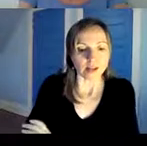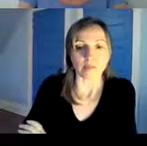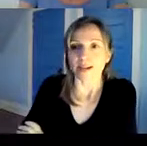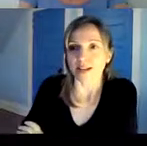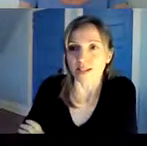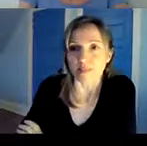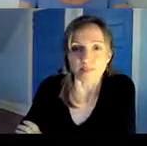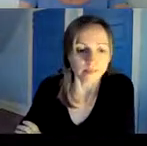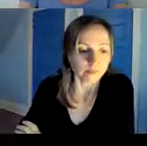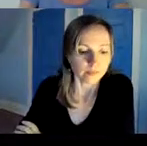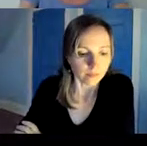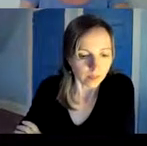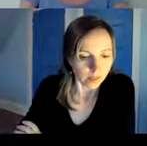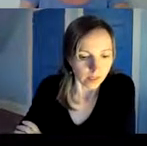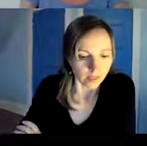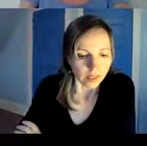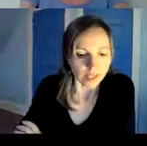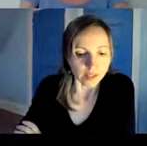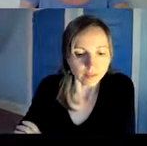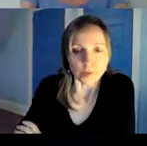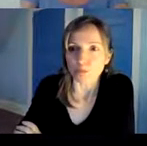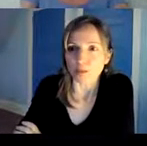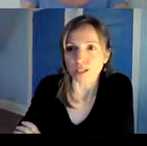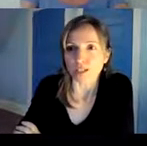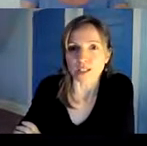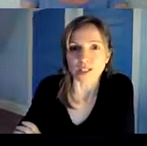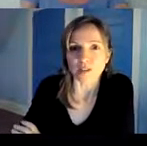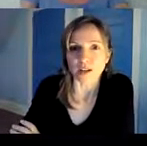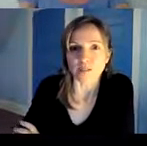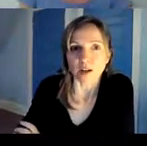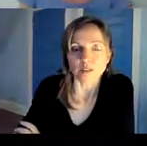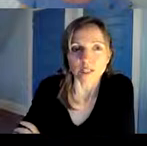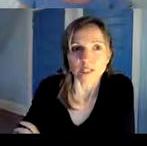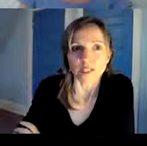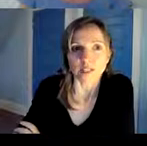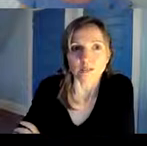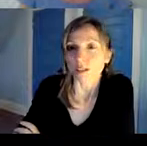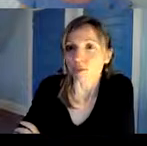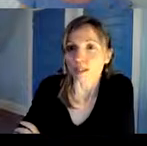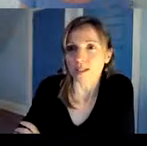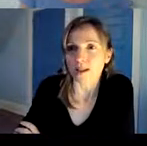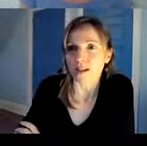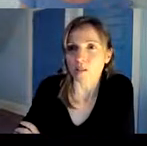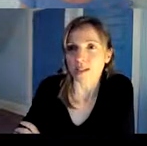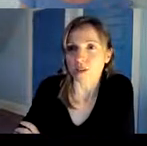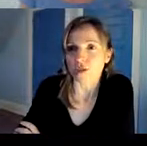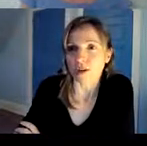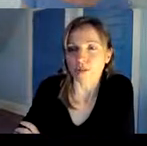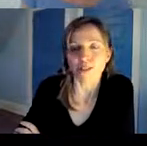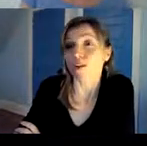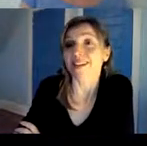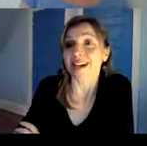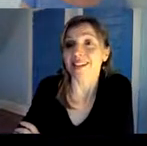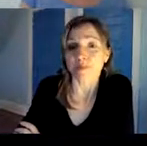times they come by accident. The Canadian Food Inspection Agency is very involved in invasive species management here in